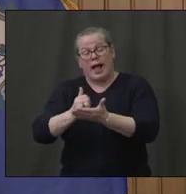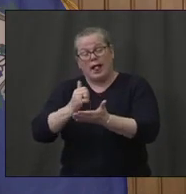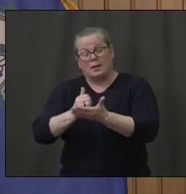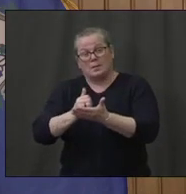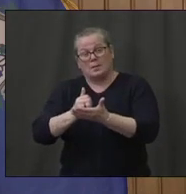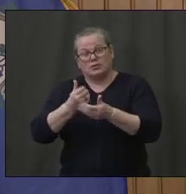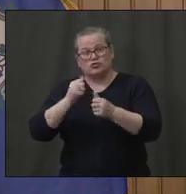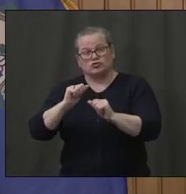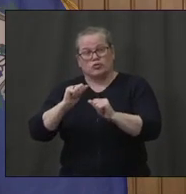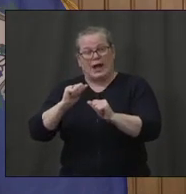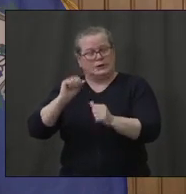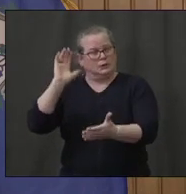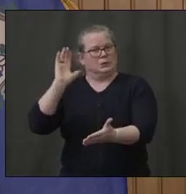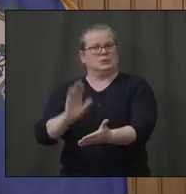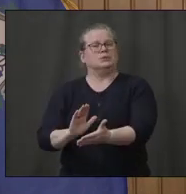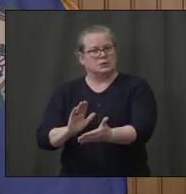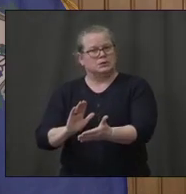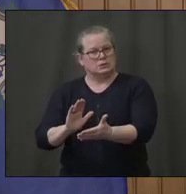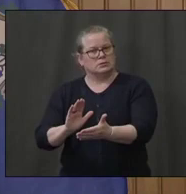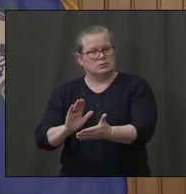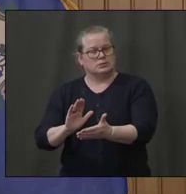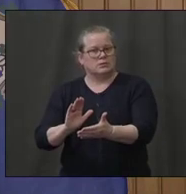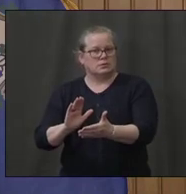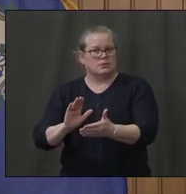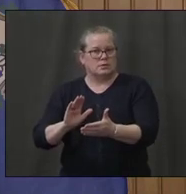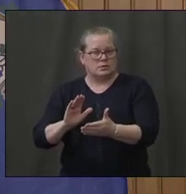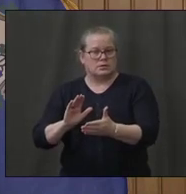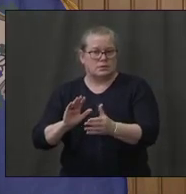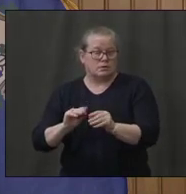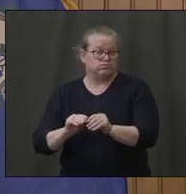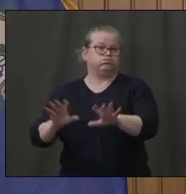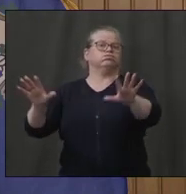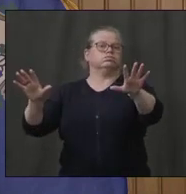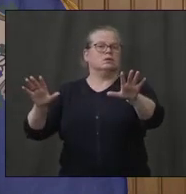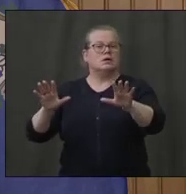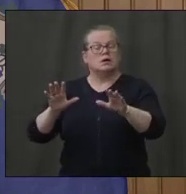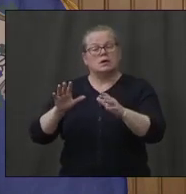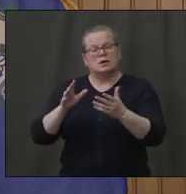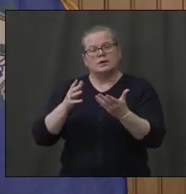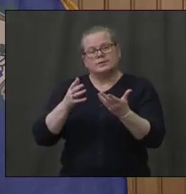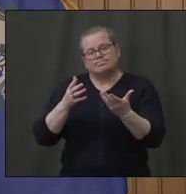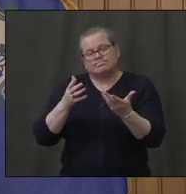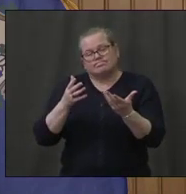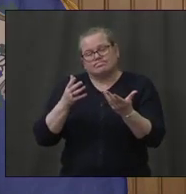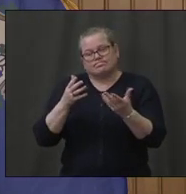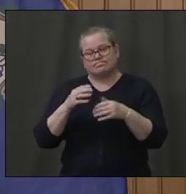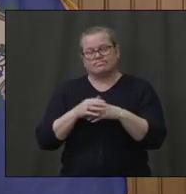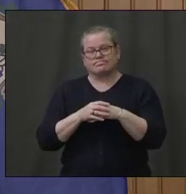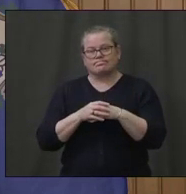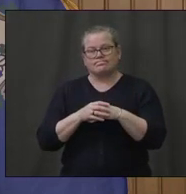terms of trying to mitigate what these surges are. I'll just, leave you in conclusion.